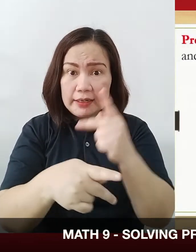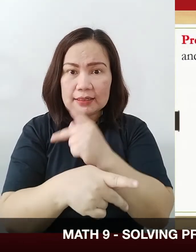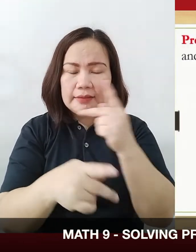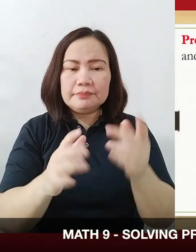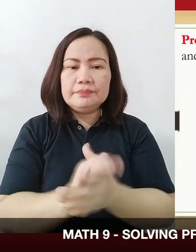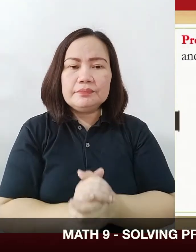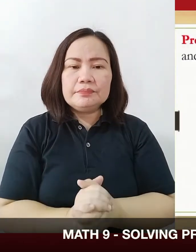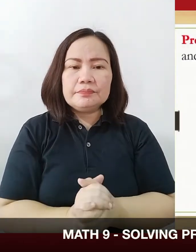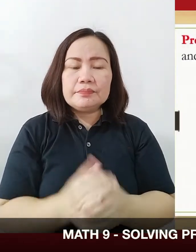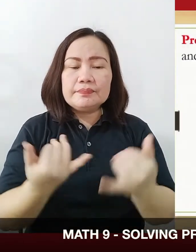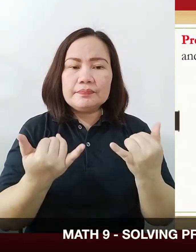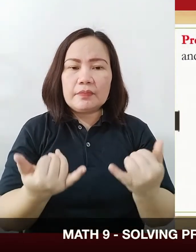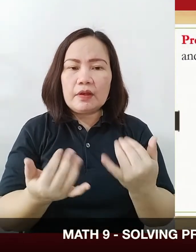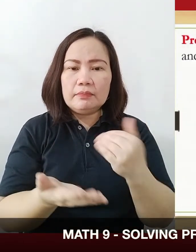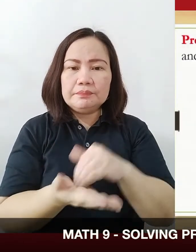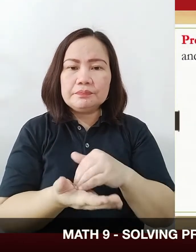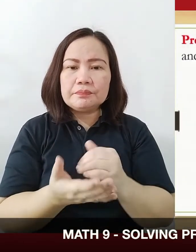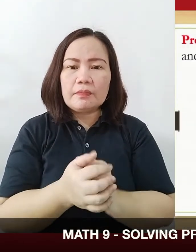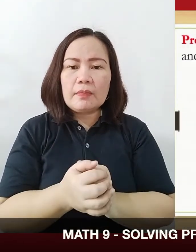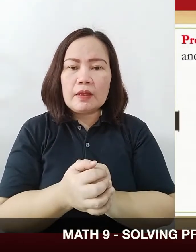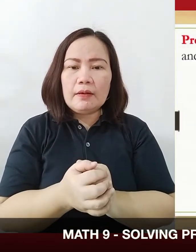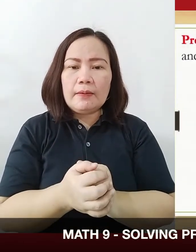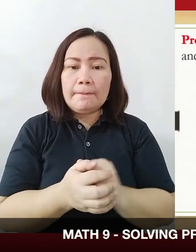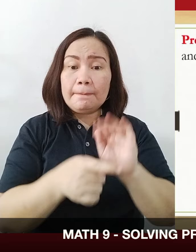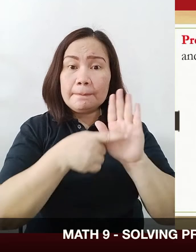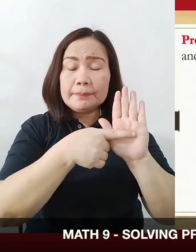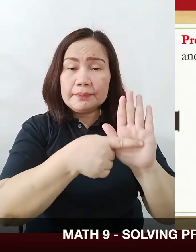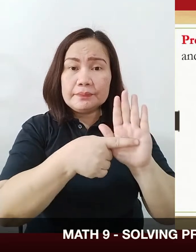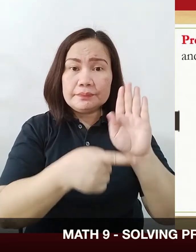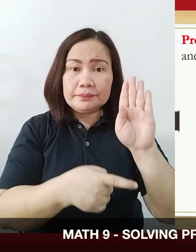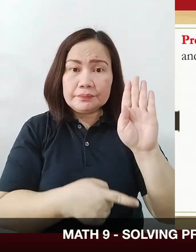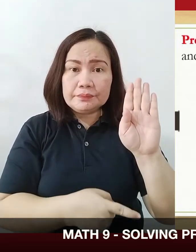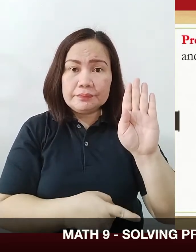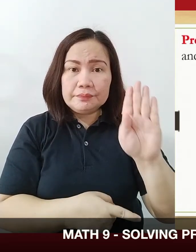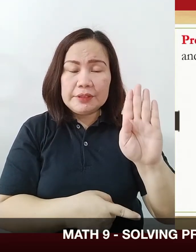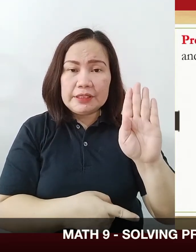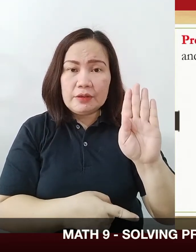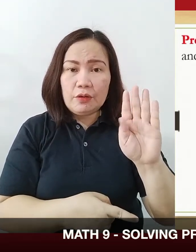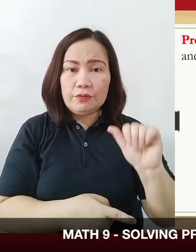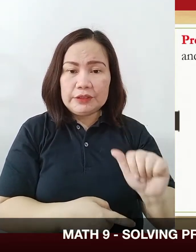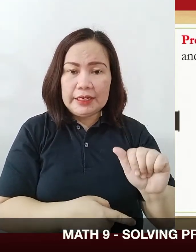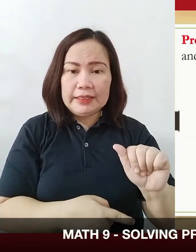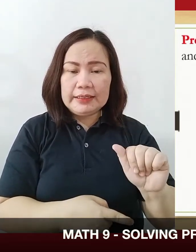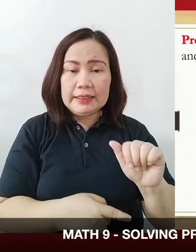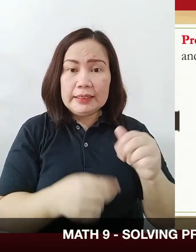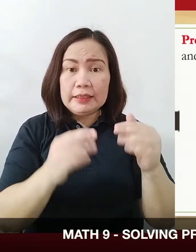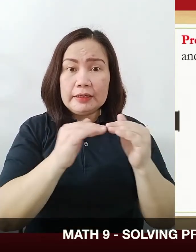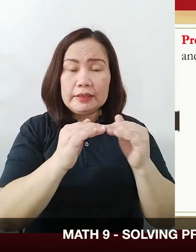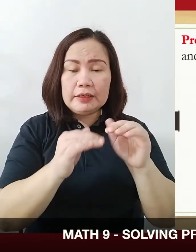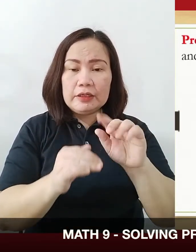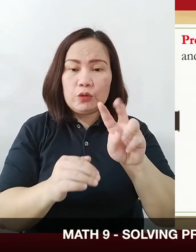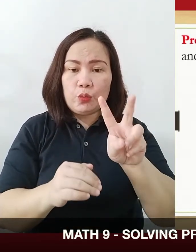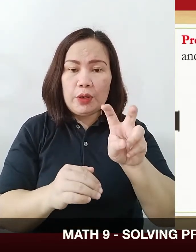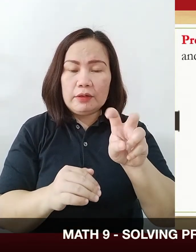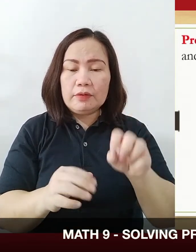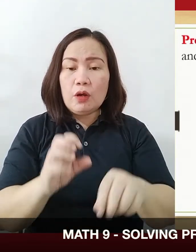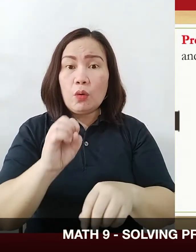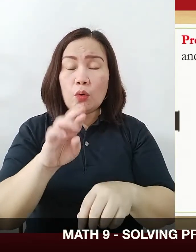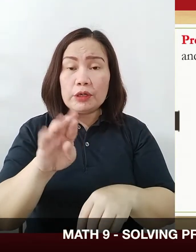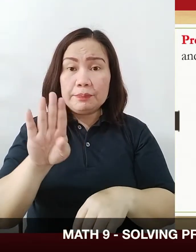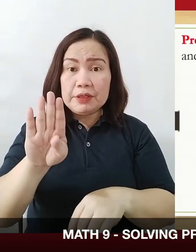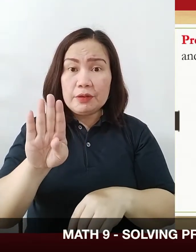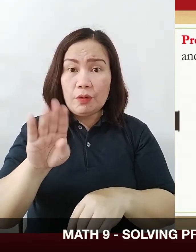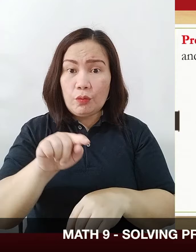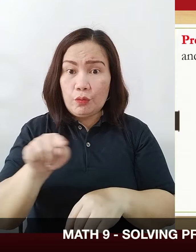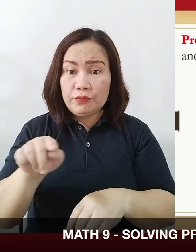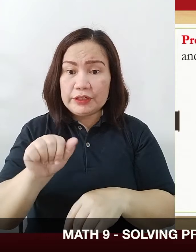Okay. Now, so again, we have our negative b over a, which is 12, or b over a is equal